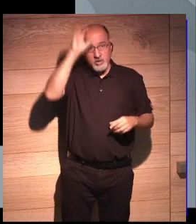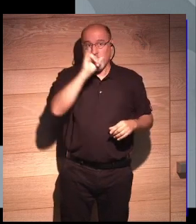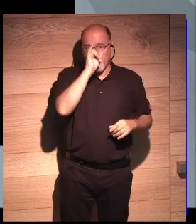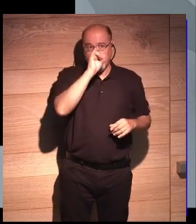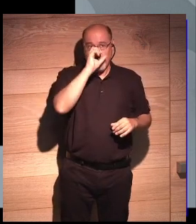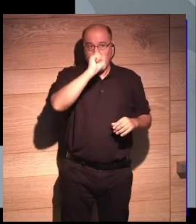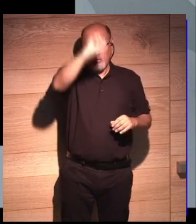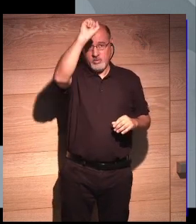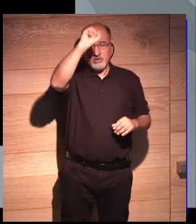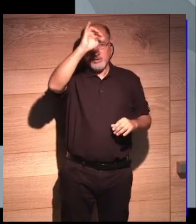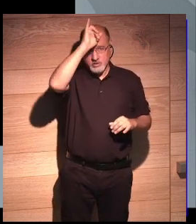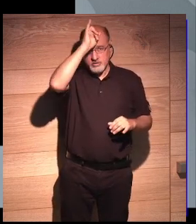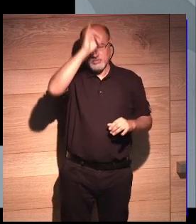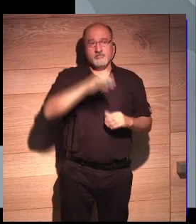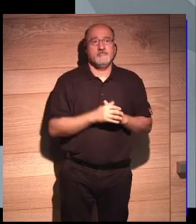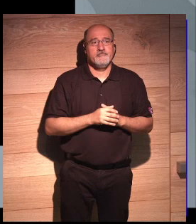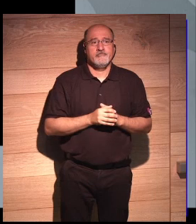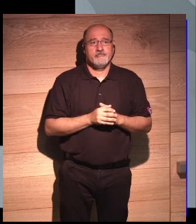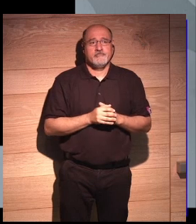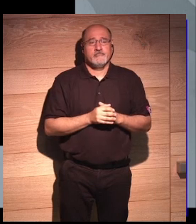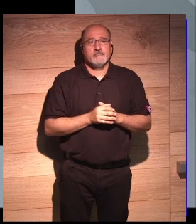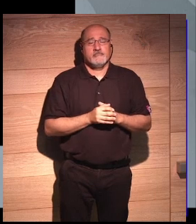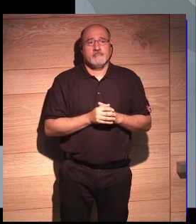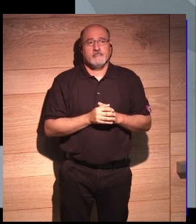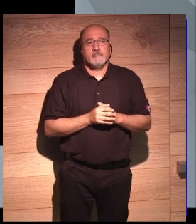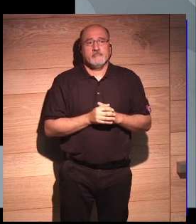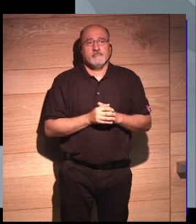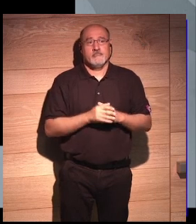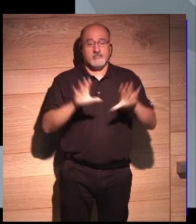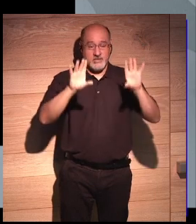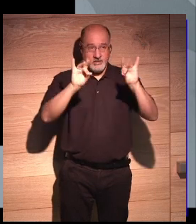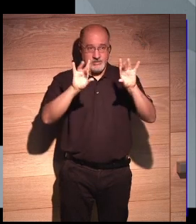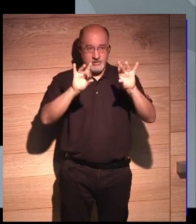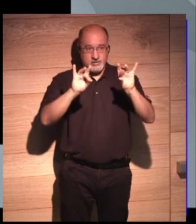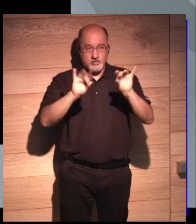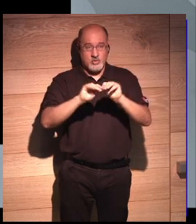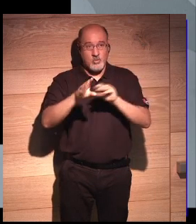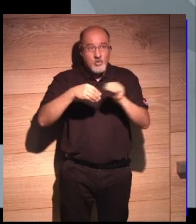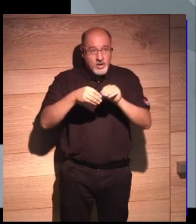of, in Unity, we made them as flex objects, that if you reached out and touched them, they would wobble like jelly.